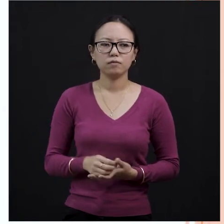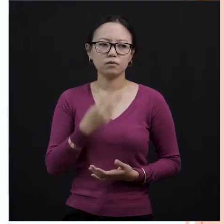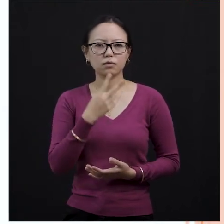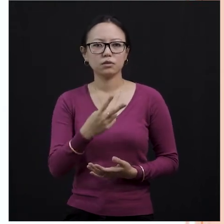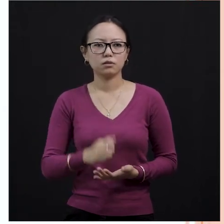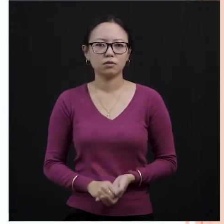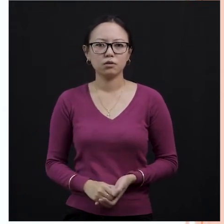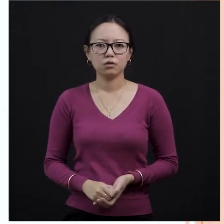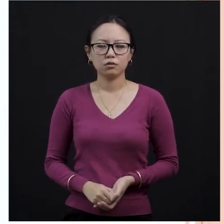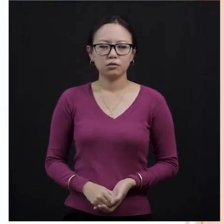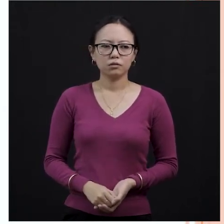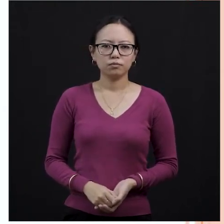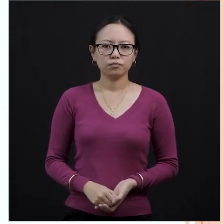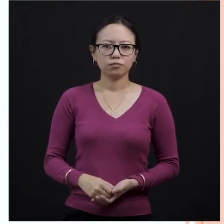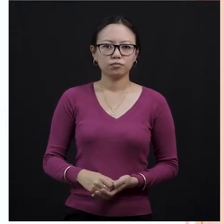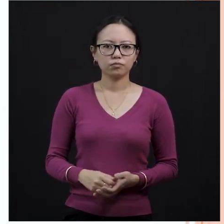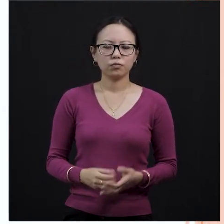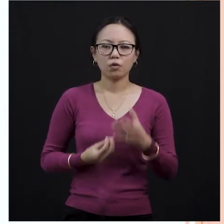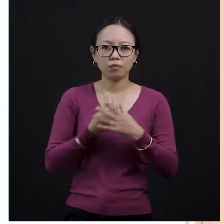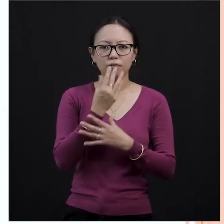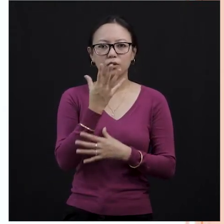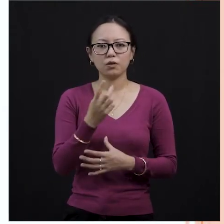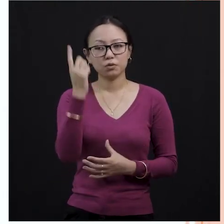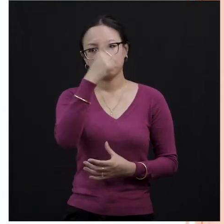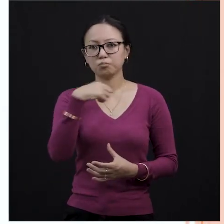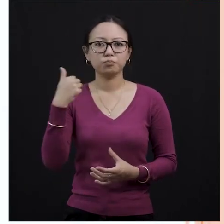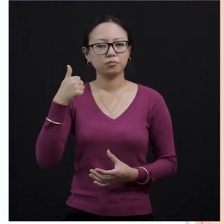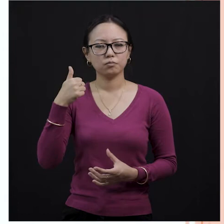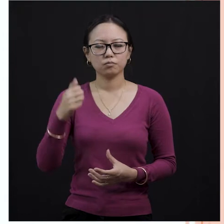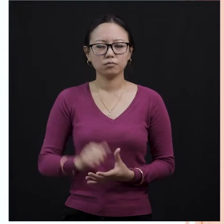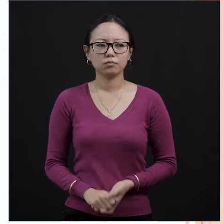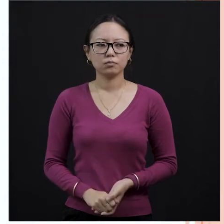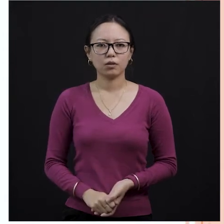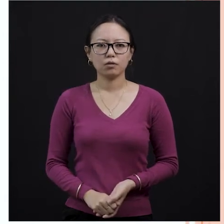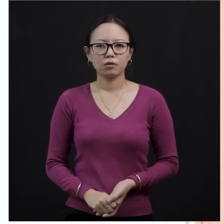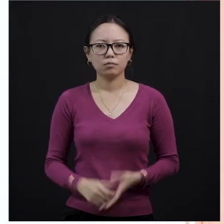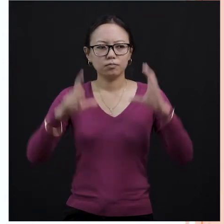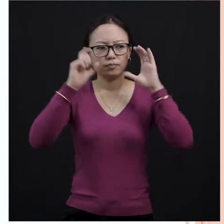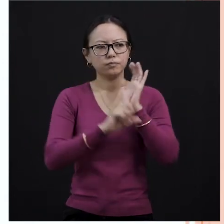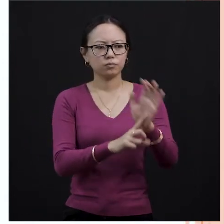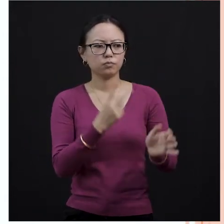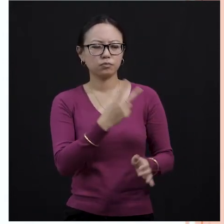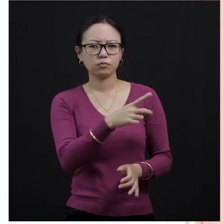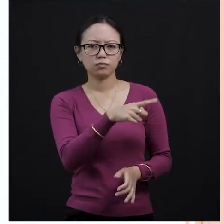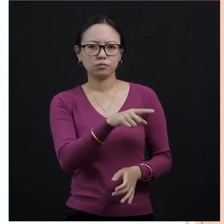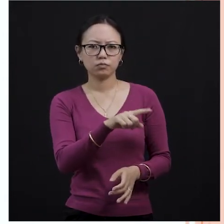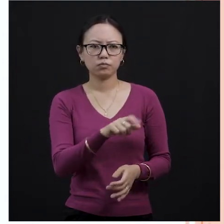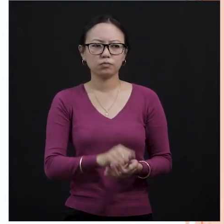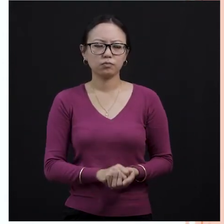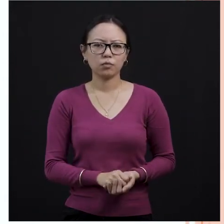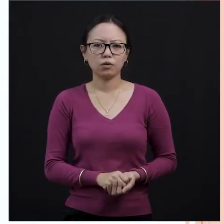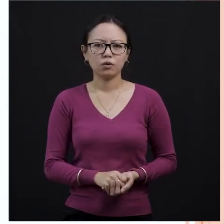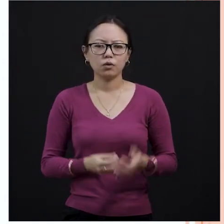really beautiful. Now let's try to count them, okay? So the number of flowers here, that you can